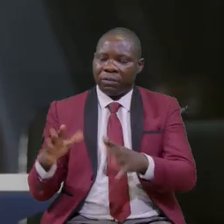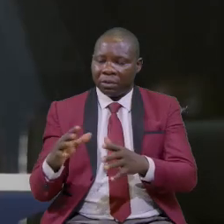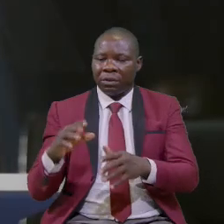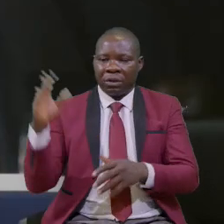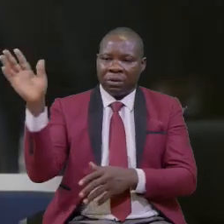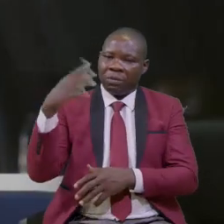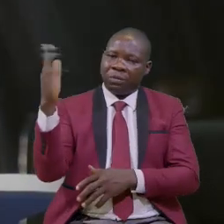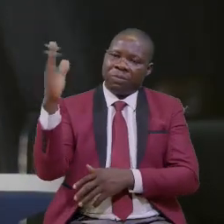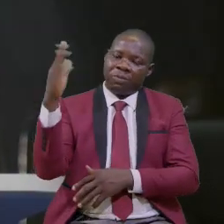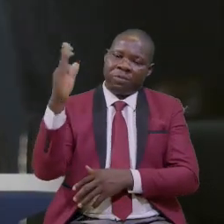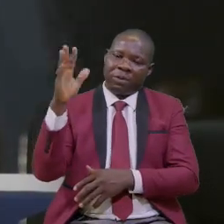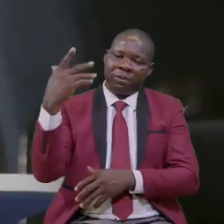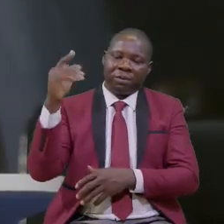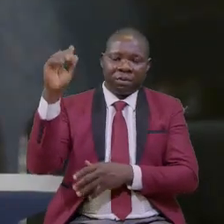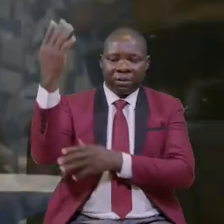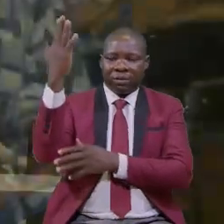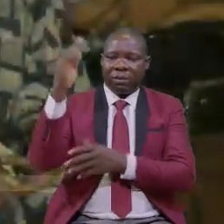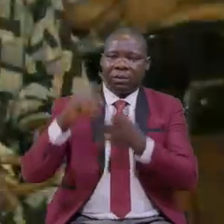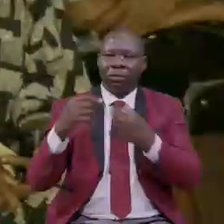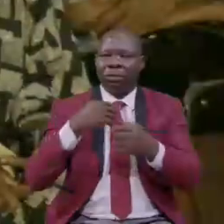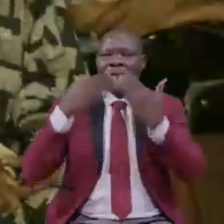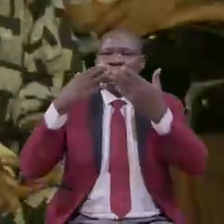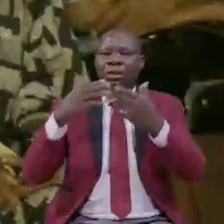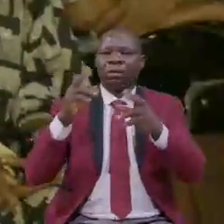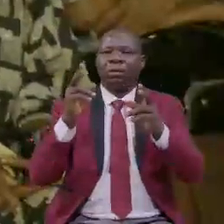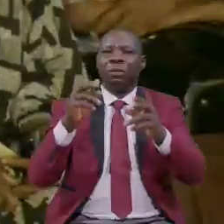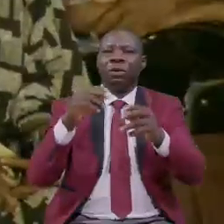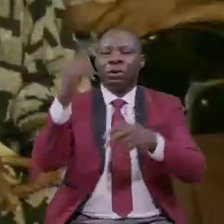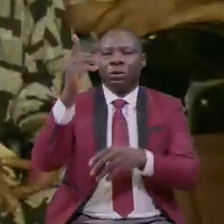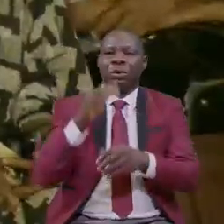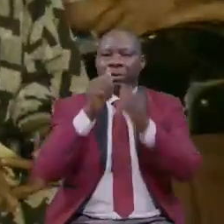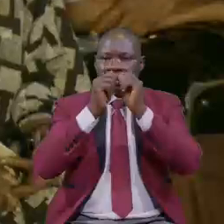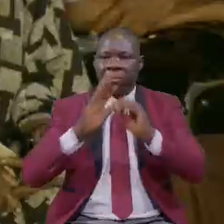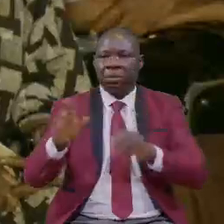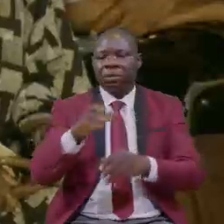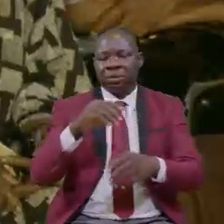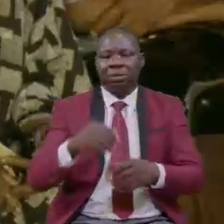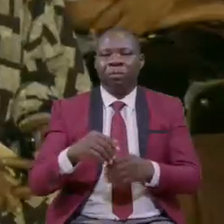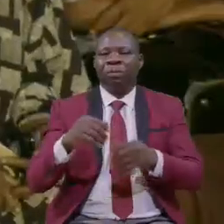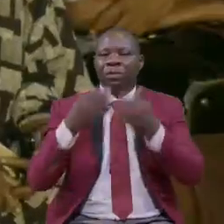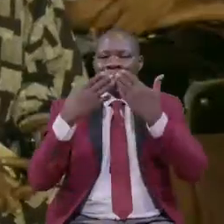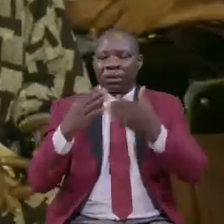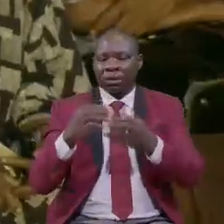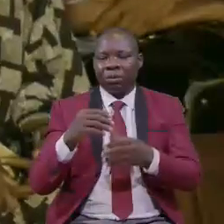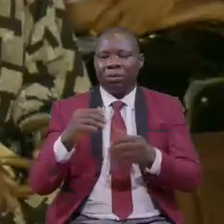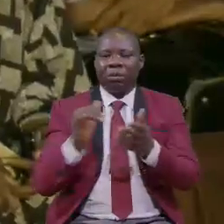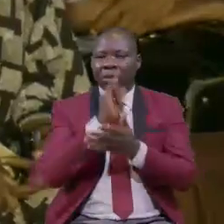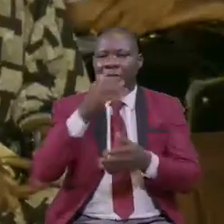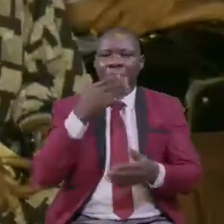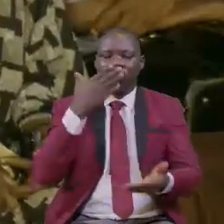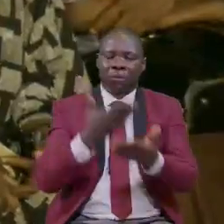Just wave your flag so I'll see you. Thank you very much, brother. God bless you there. Thank you very much. That's a good